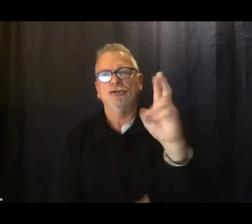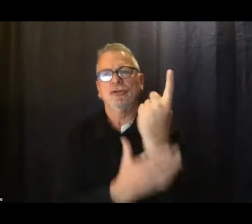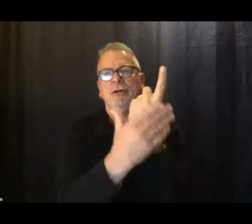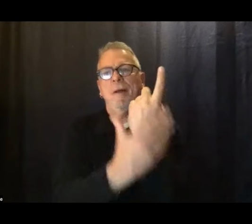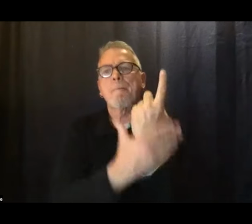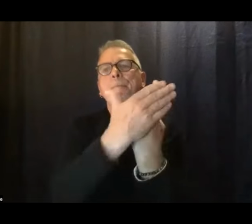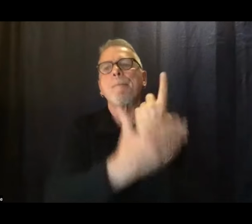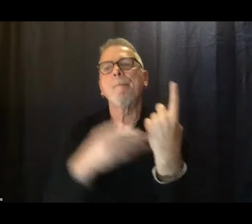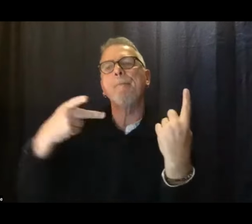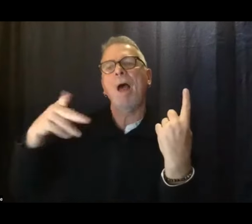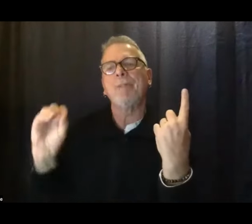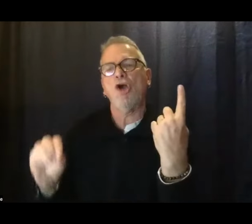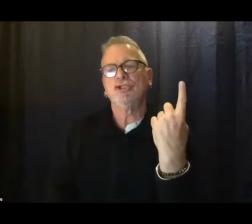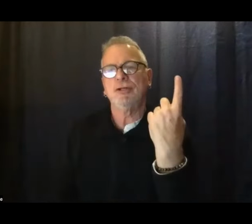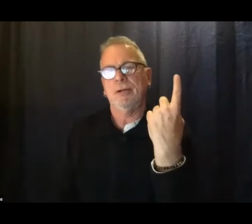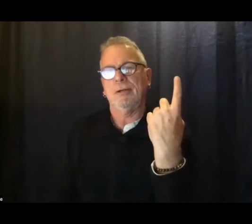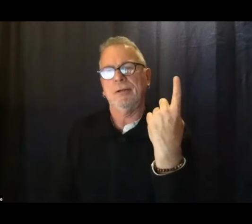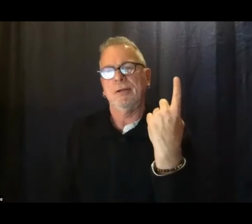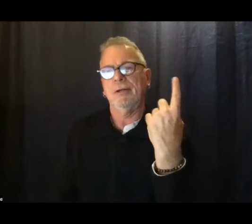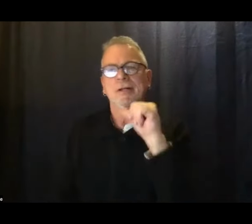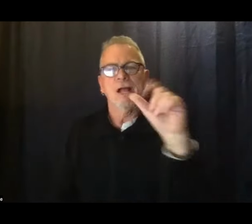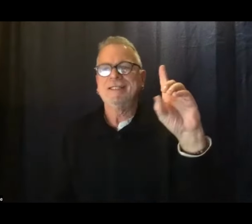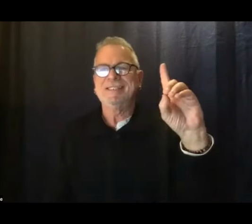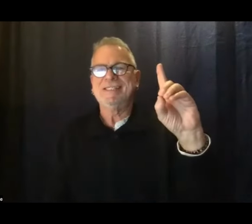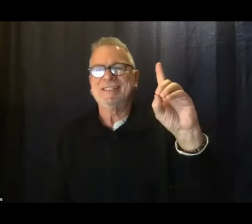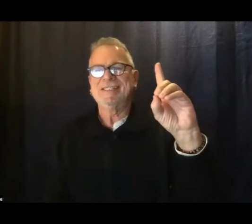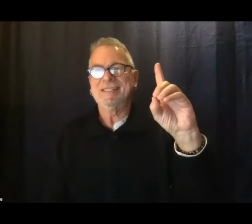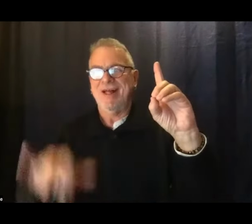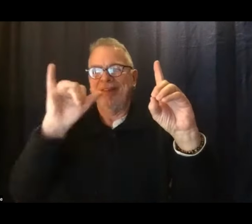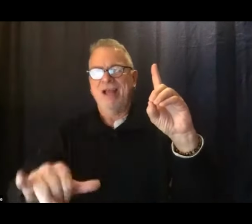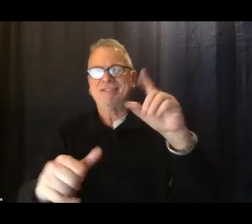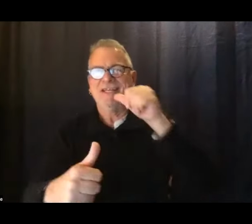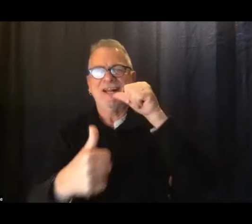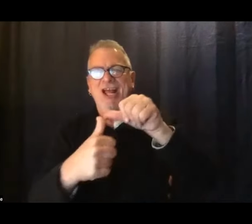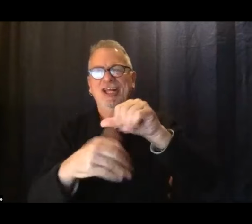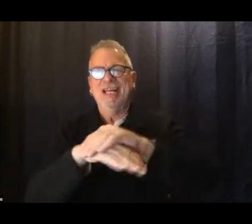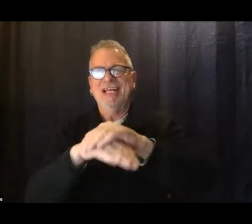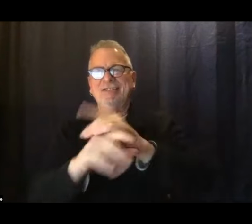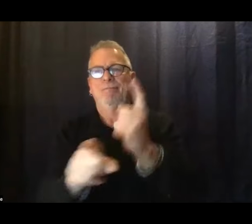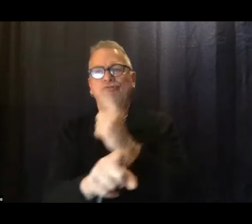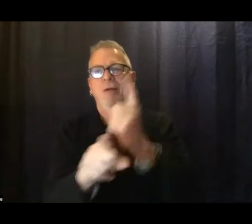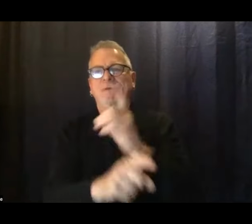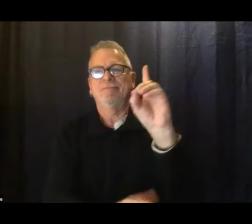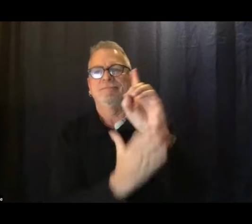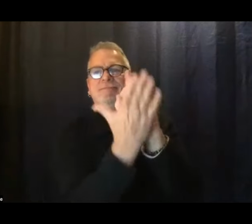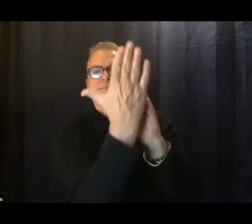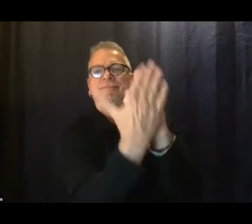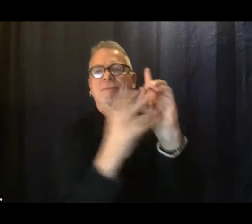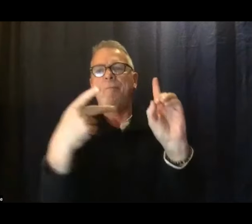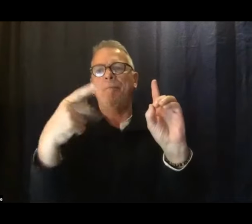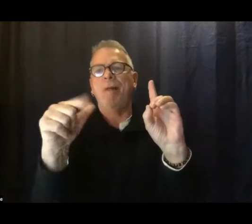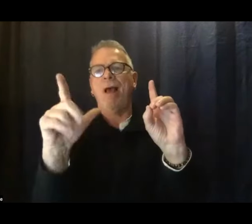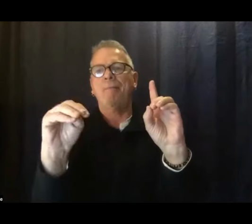Notice the D is backwards and it rotates. So palm orientation is important because the lexicalized is